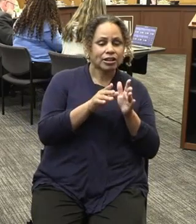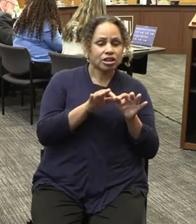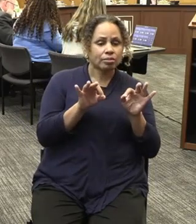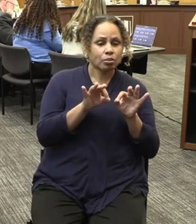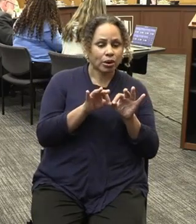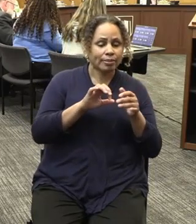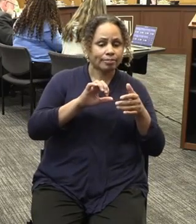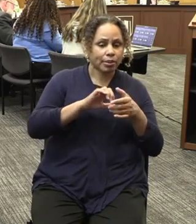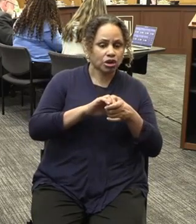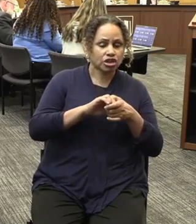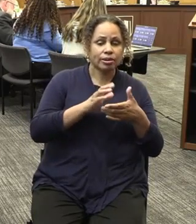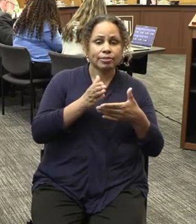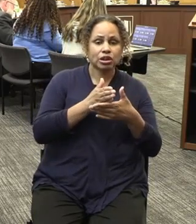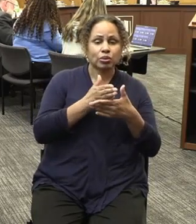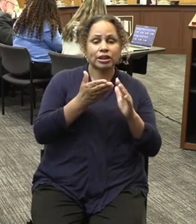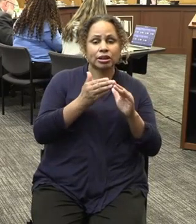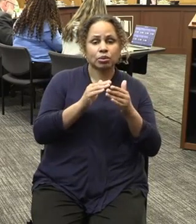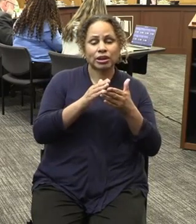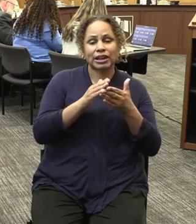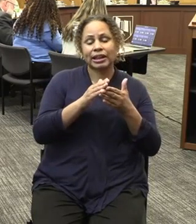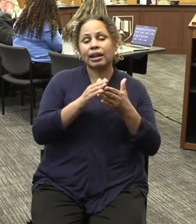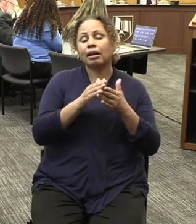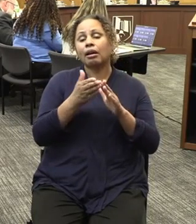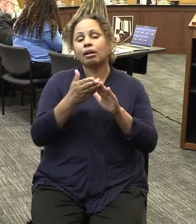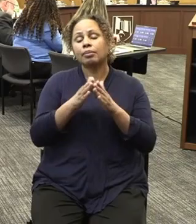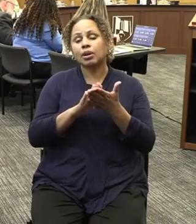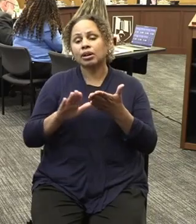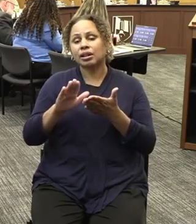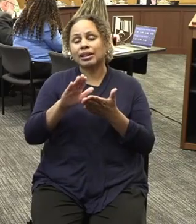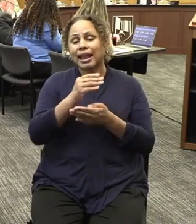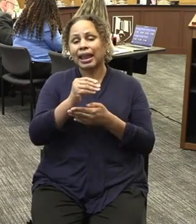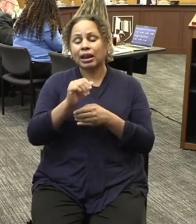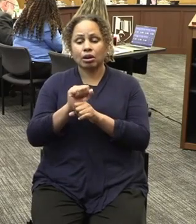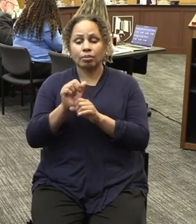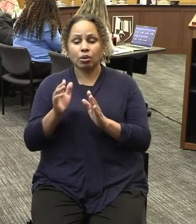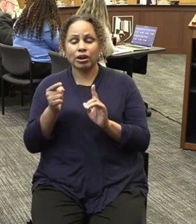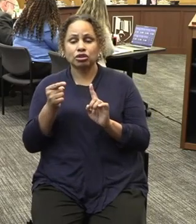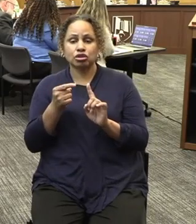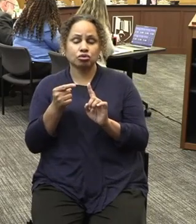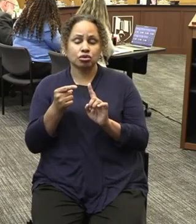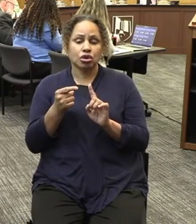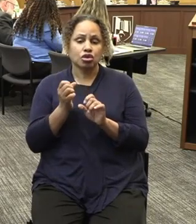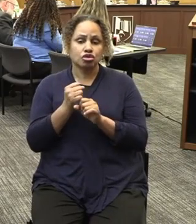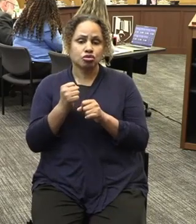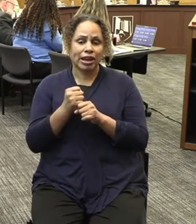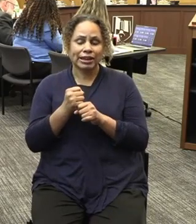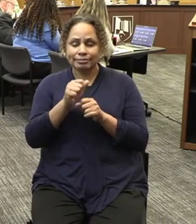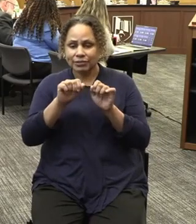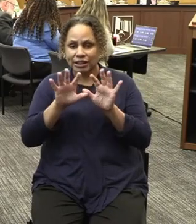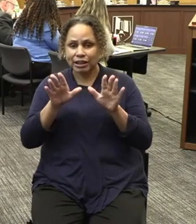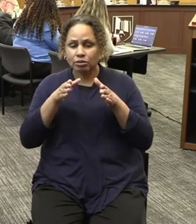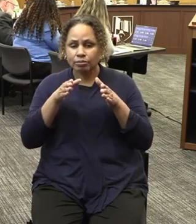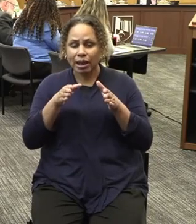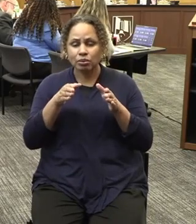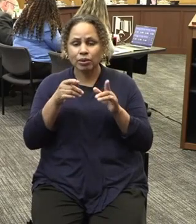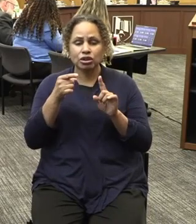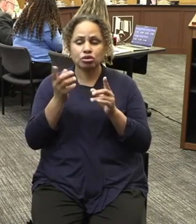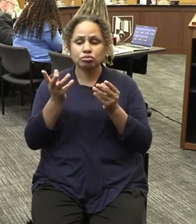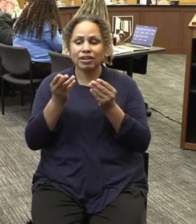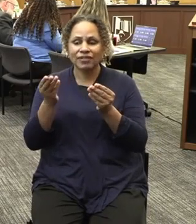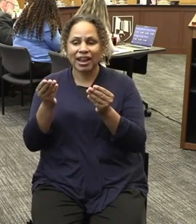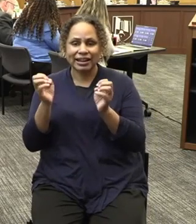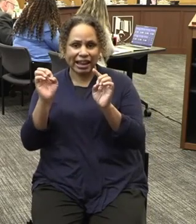colleges and employers to create career pathways that align educational programs with workforce